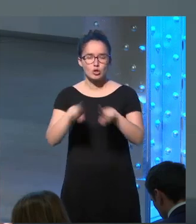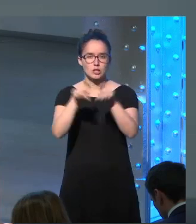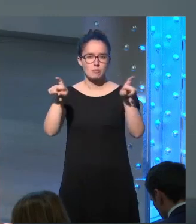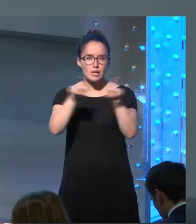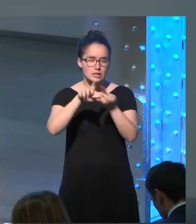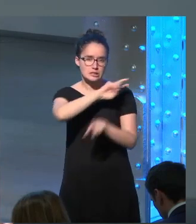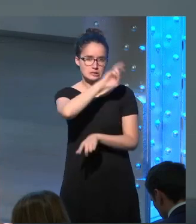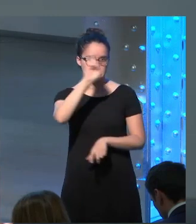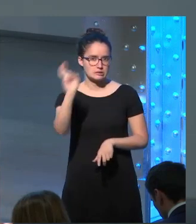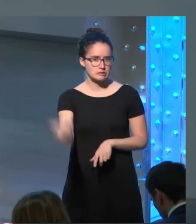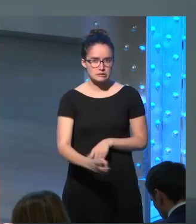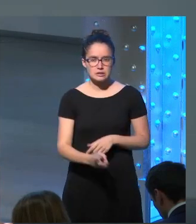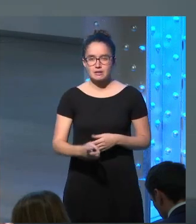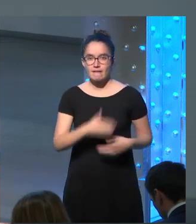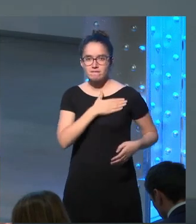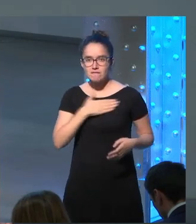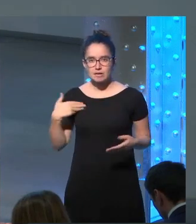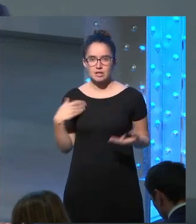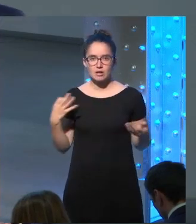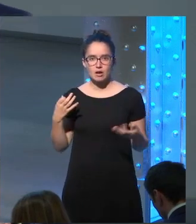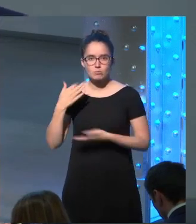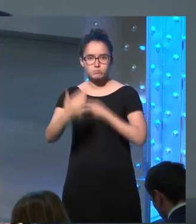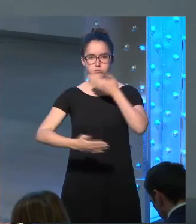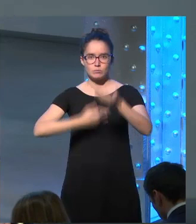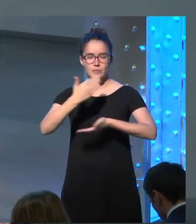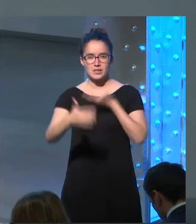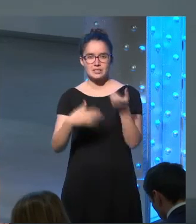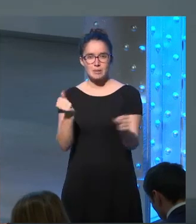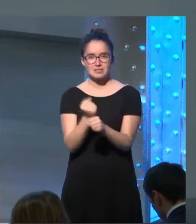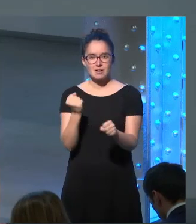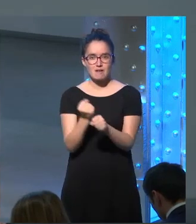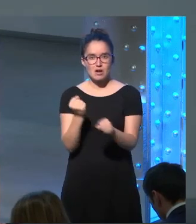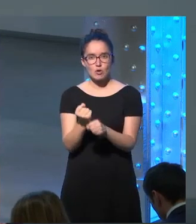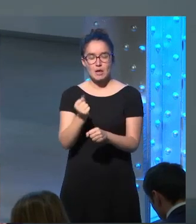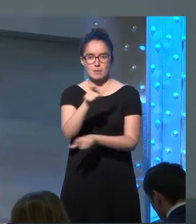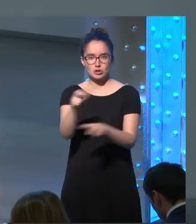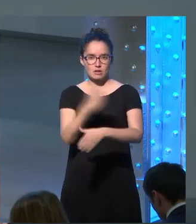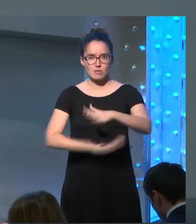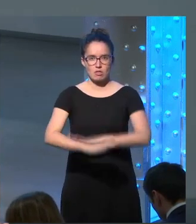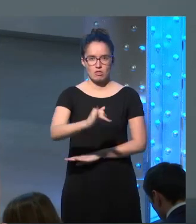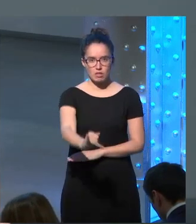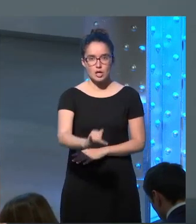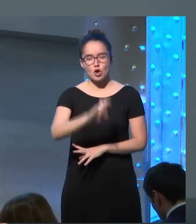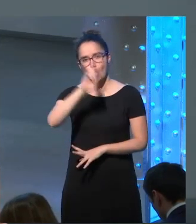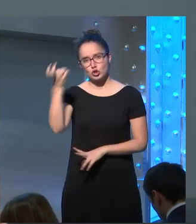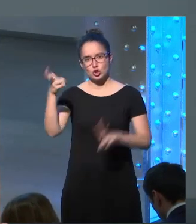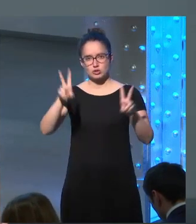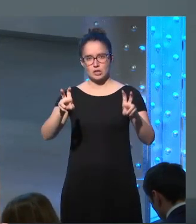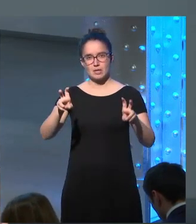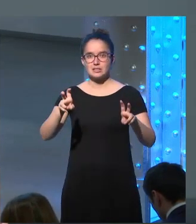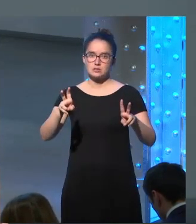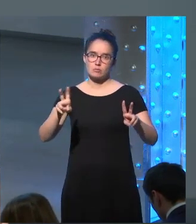business schools, companies that want to make progress in the employability of people